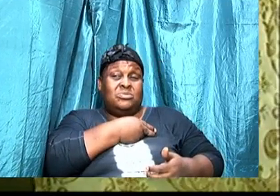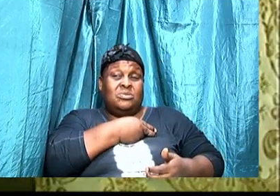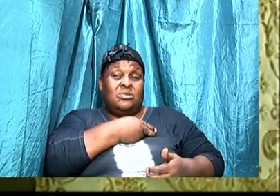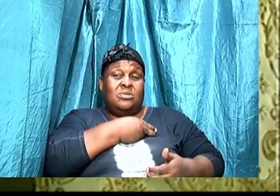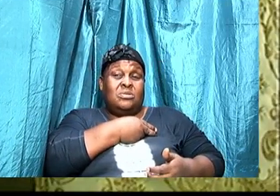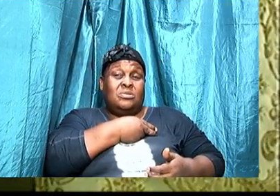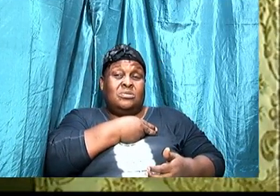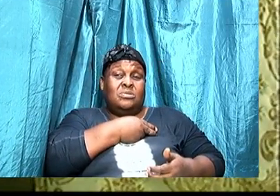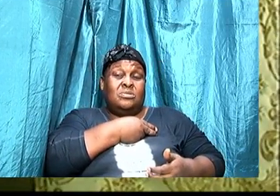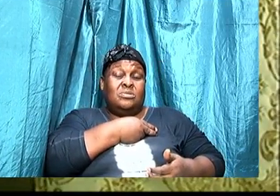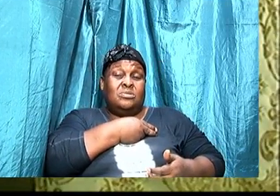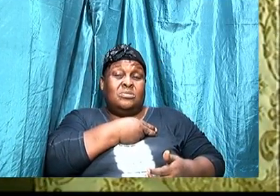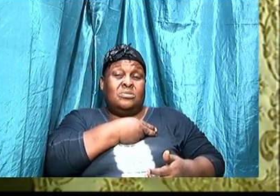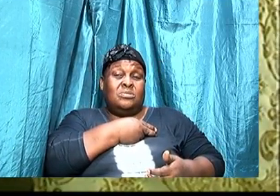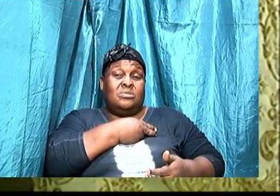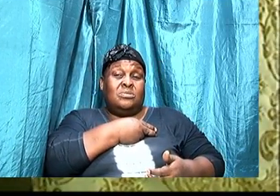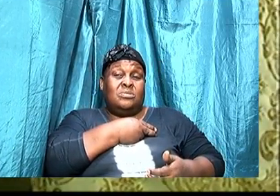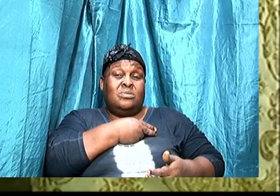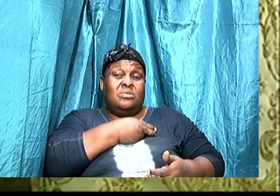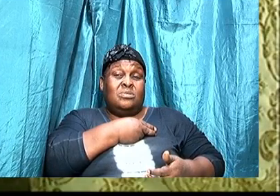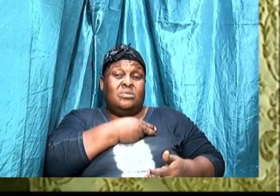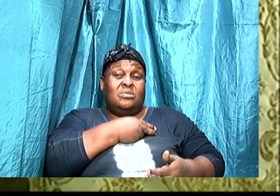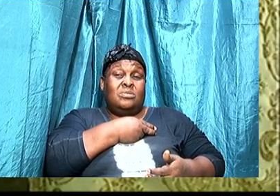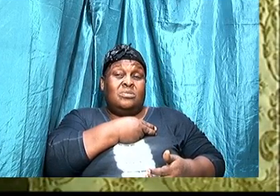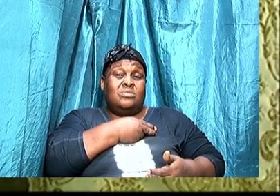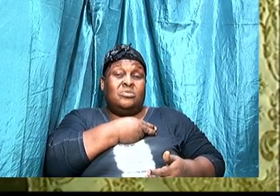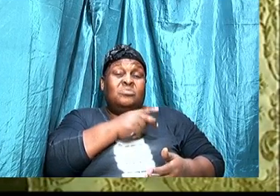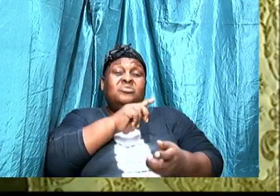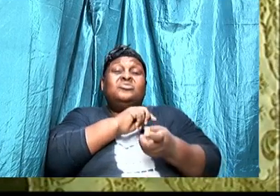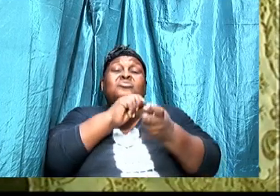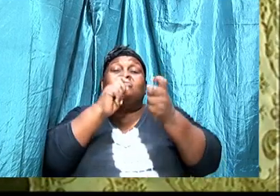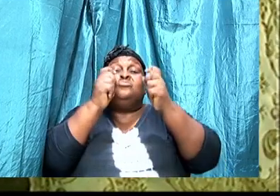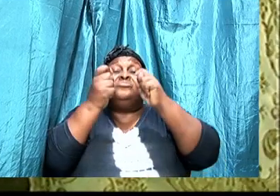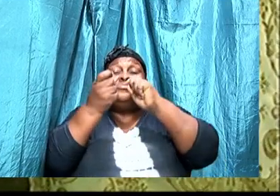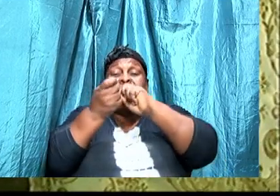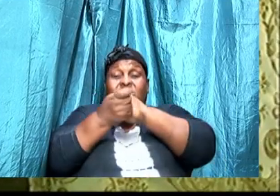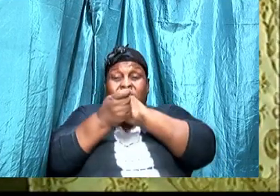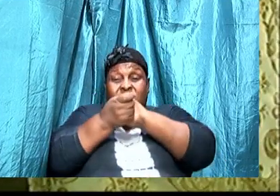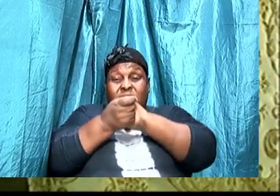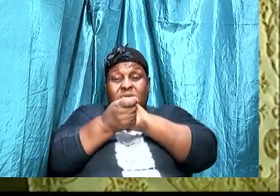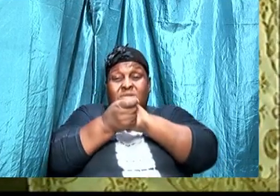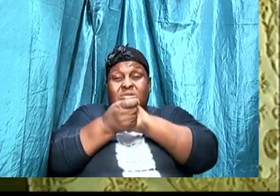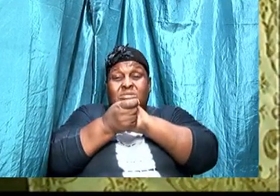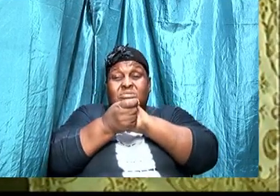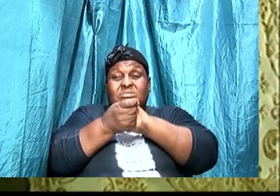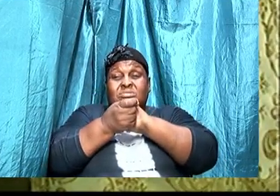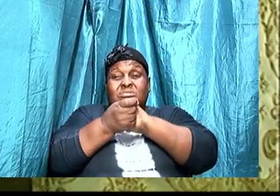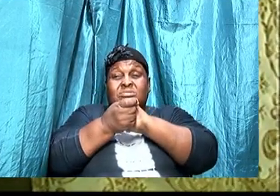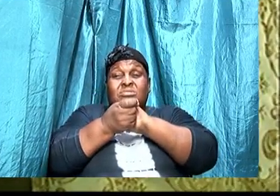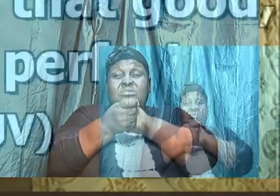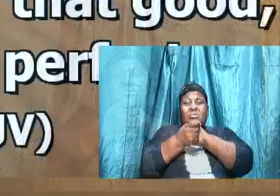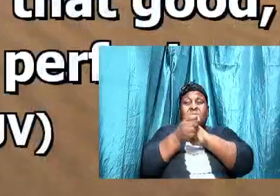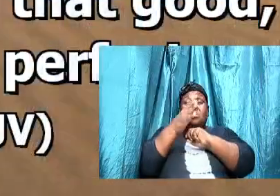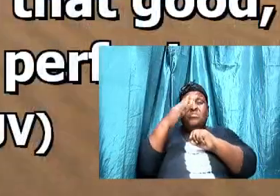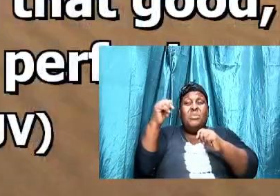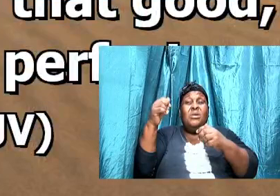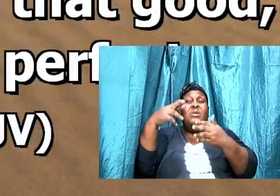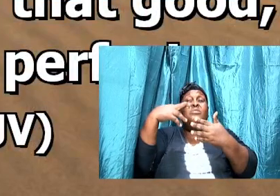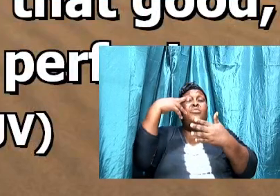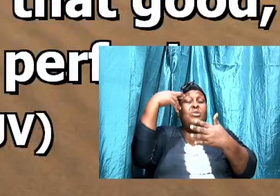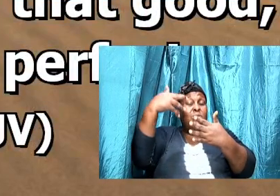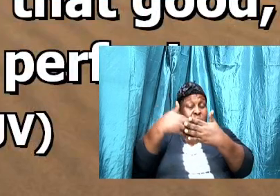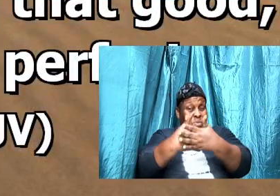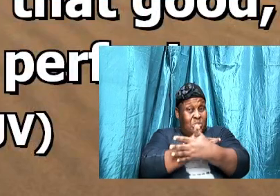this is what Paul is referring to here. He's saying, be not transformed, or, you know, be not conformed to this world, but